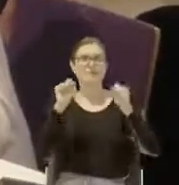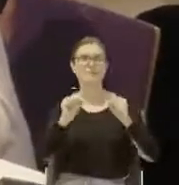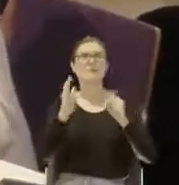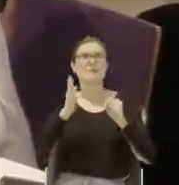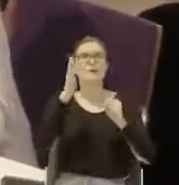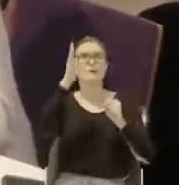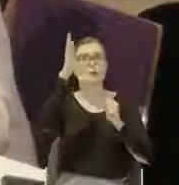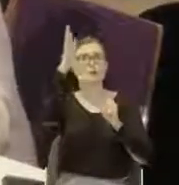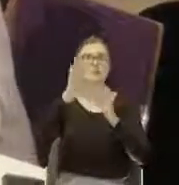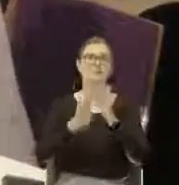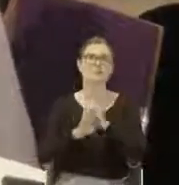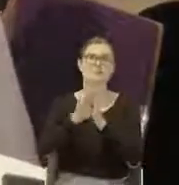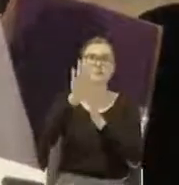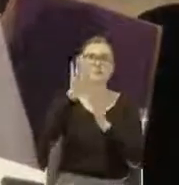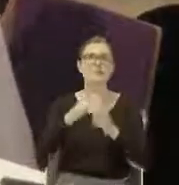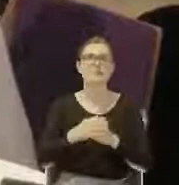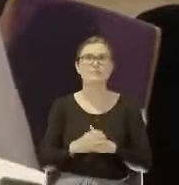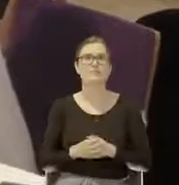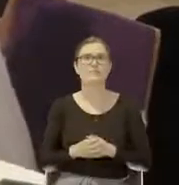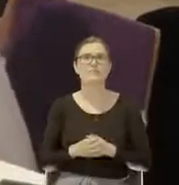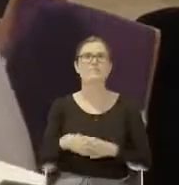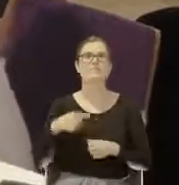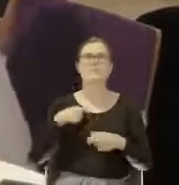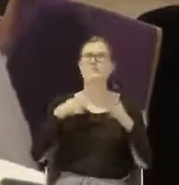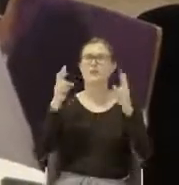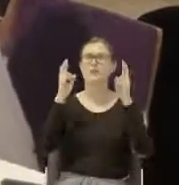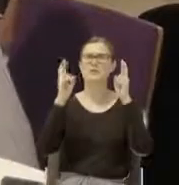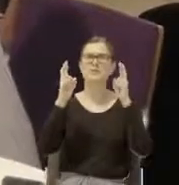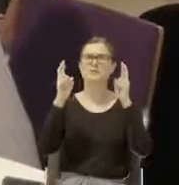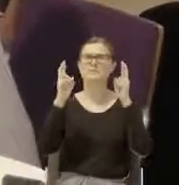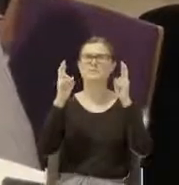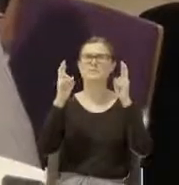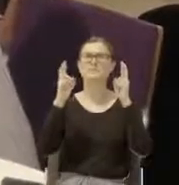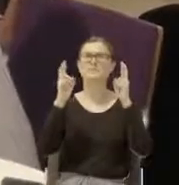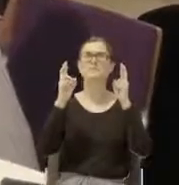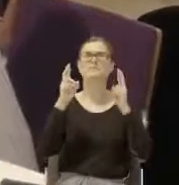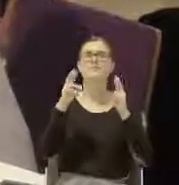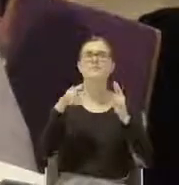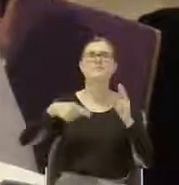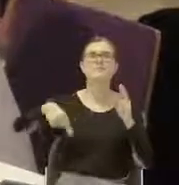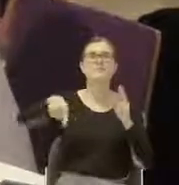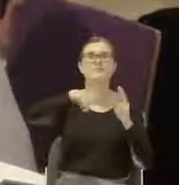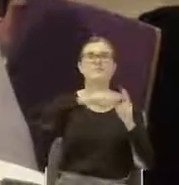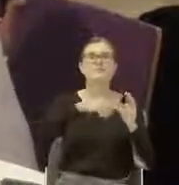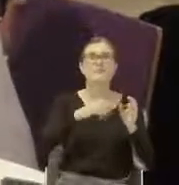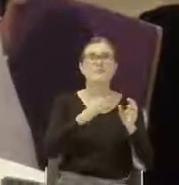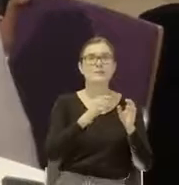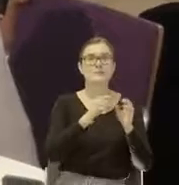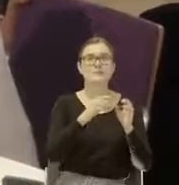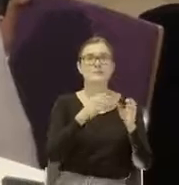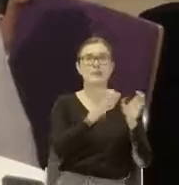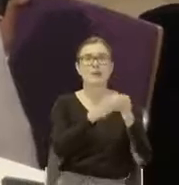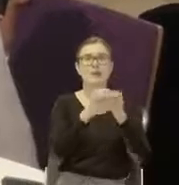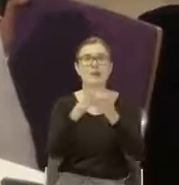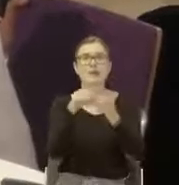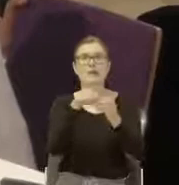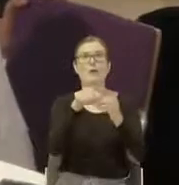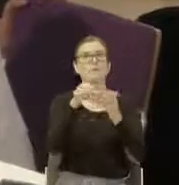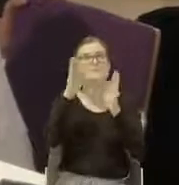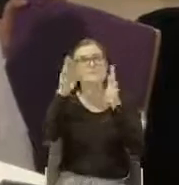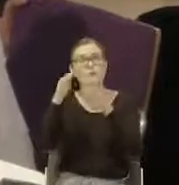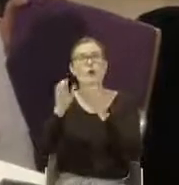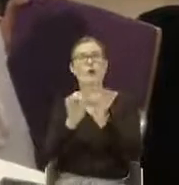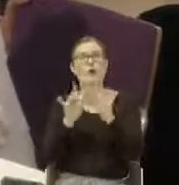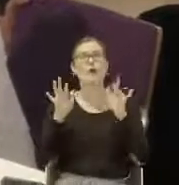Task Force through our Pact for the Future, can be that kind of contribution with the great inputs of our town